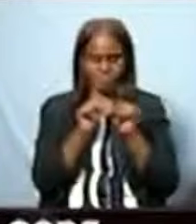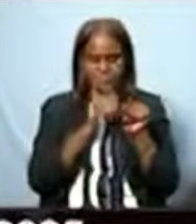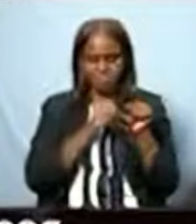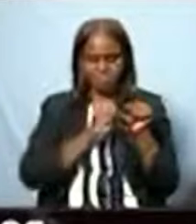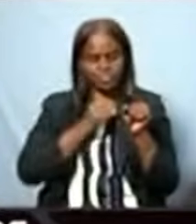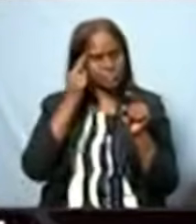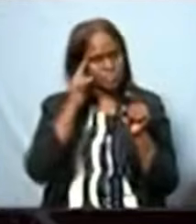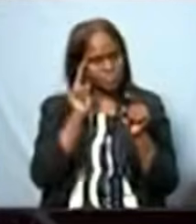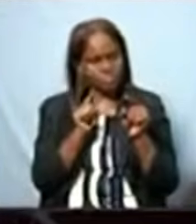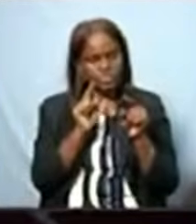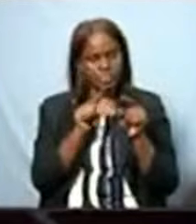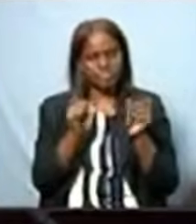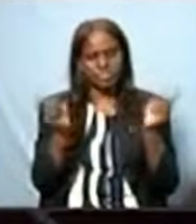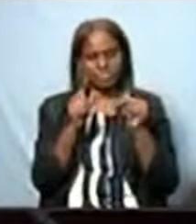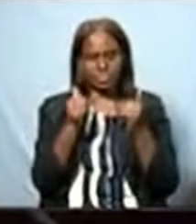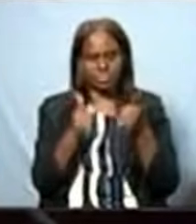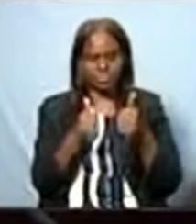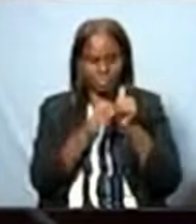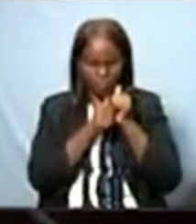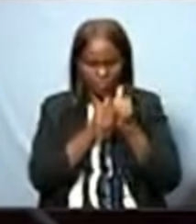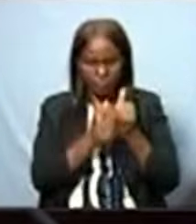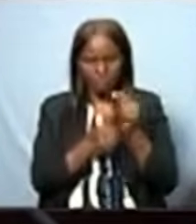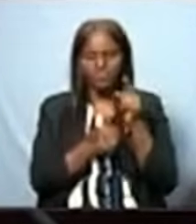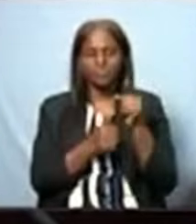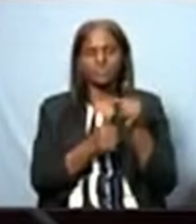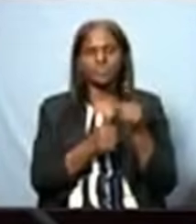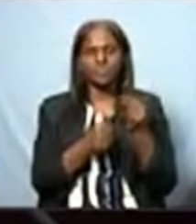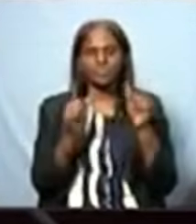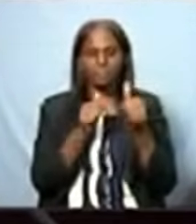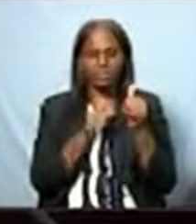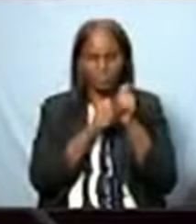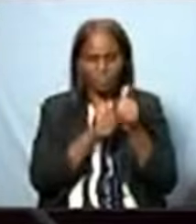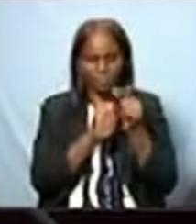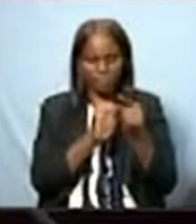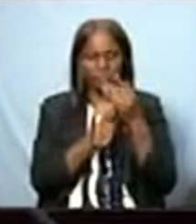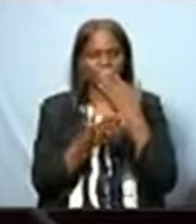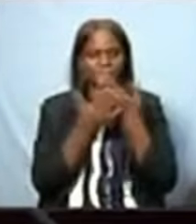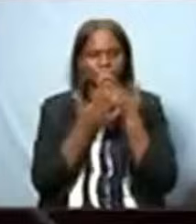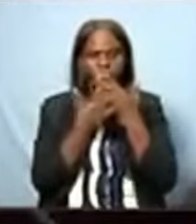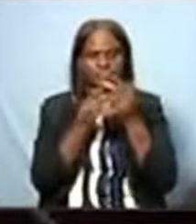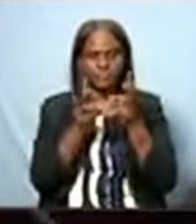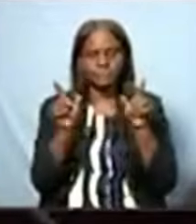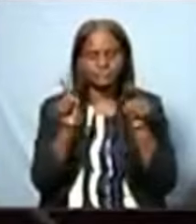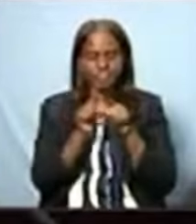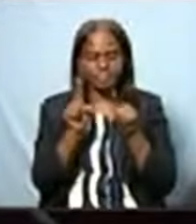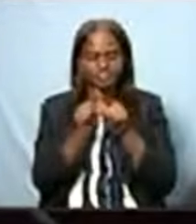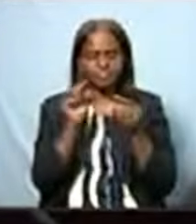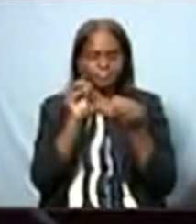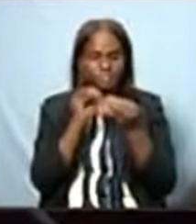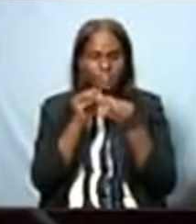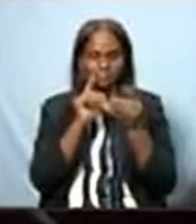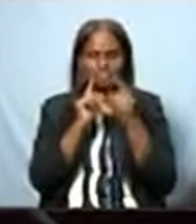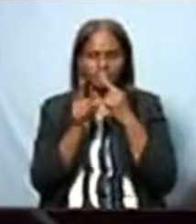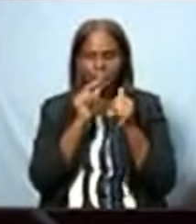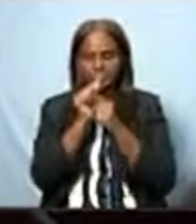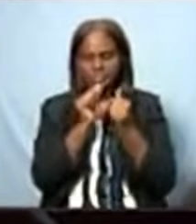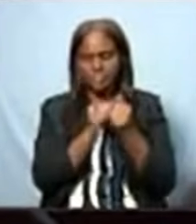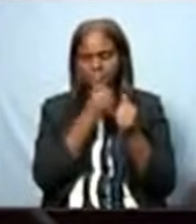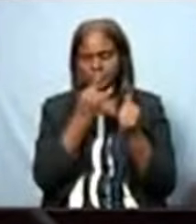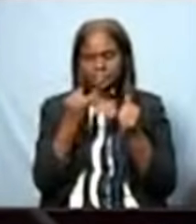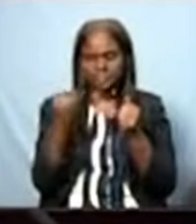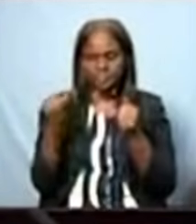I think when you follow this properly, it further talks about the issue